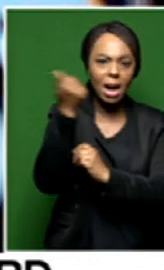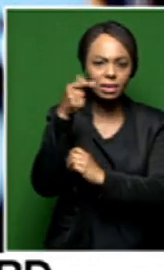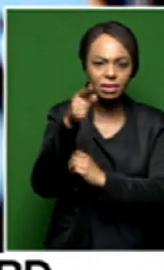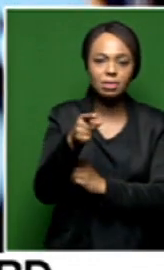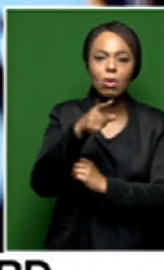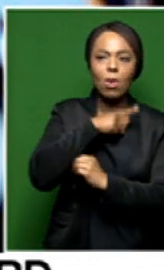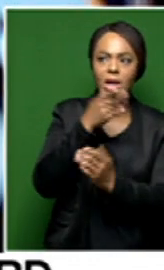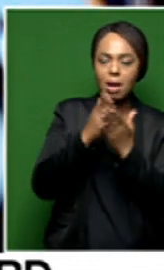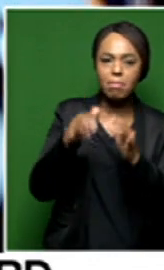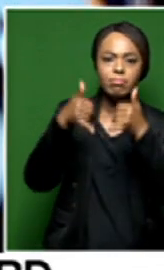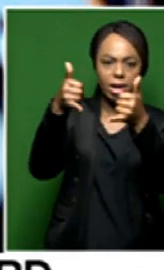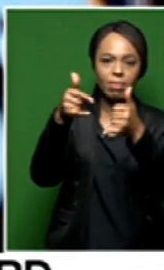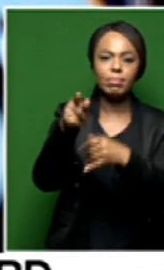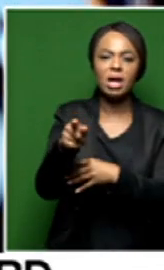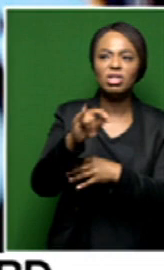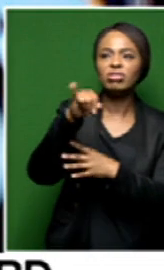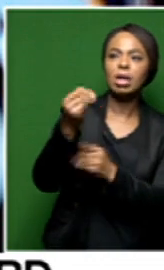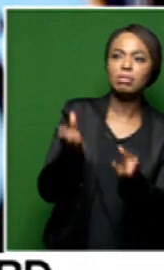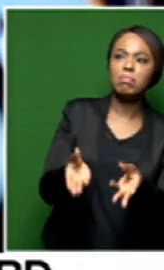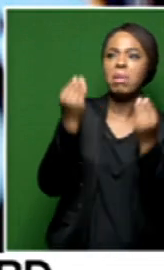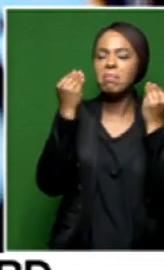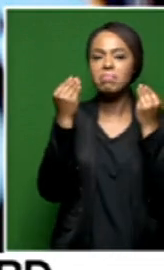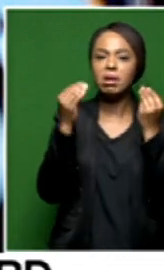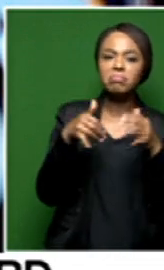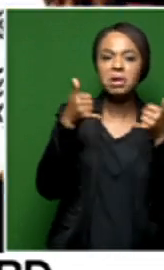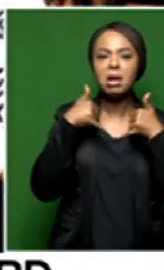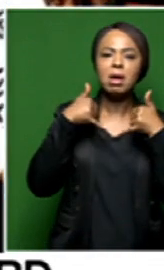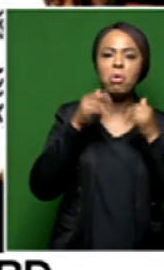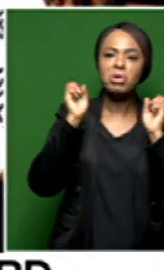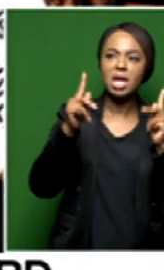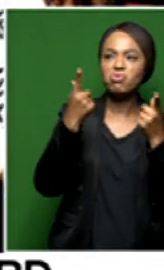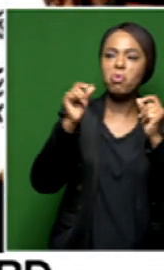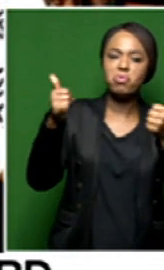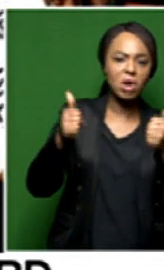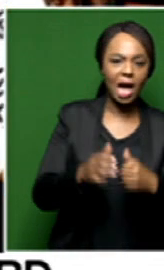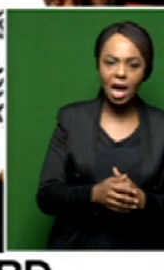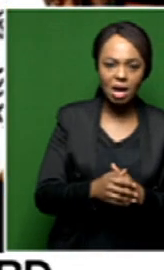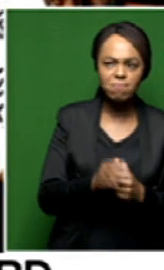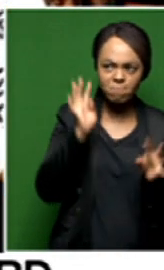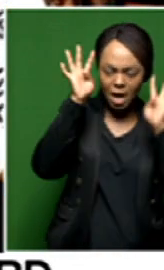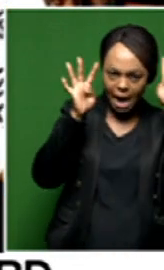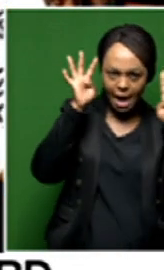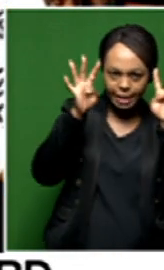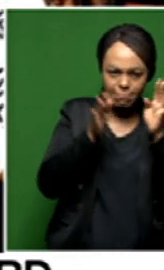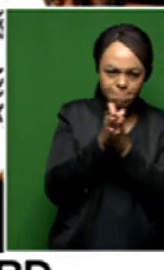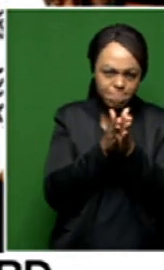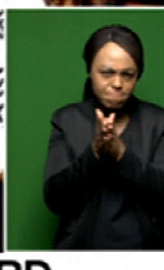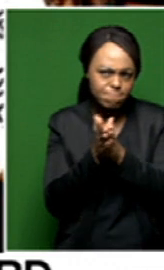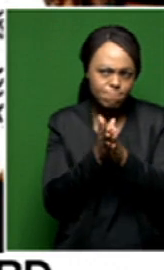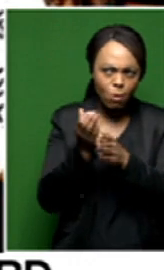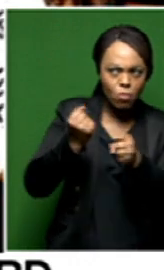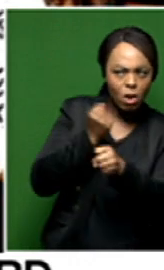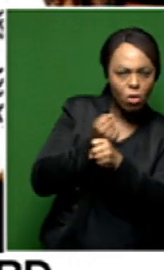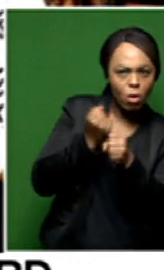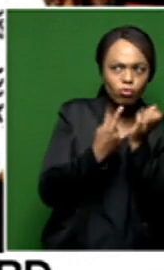you get it, it's not just a warm pat on the back and yeah, you've done well. What it really is an indicator that the work that you're